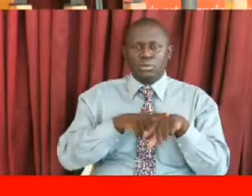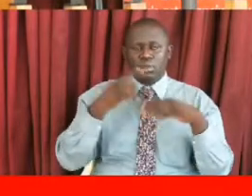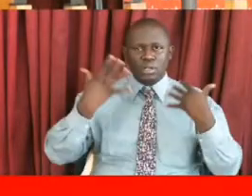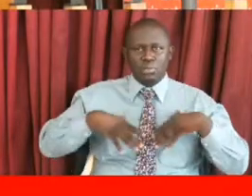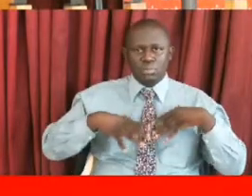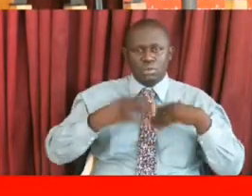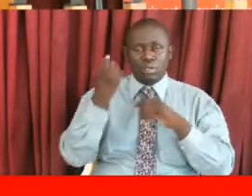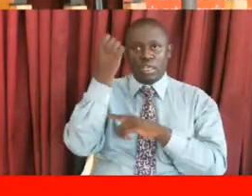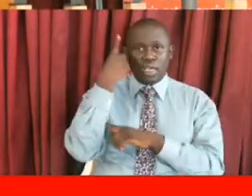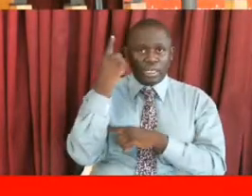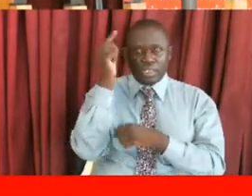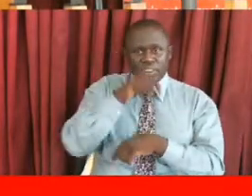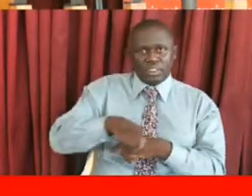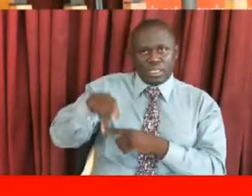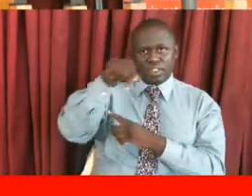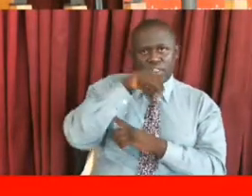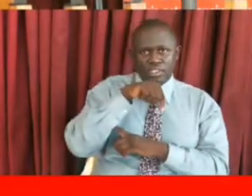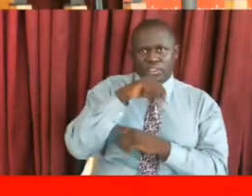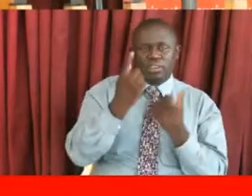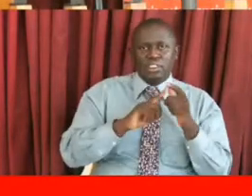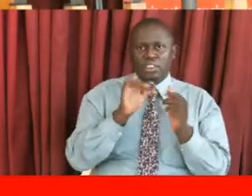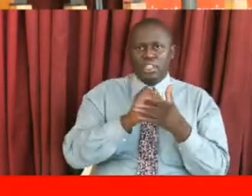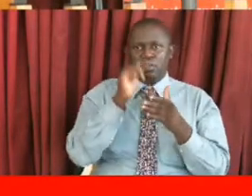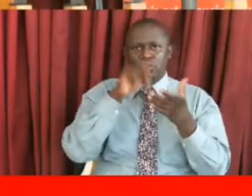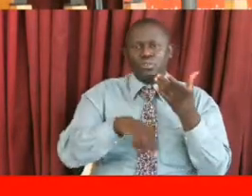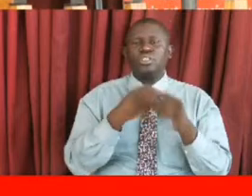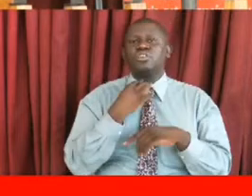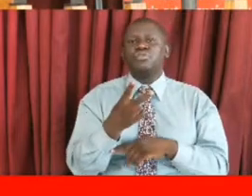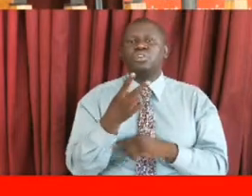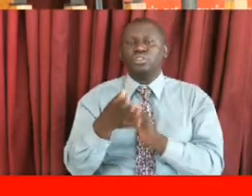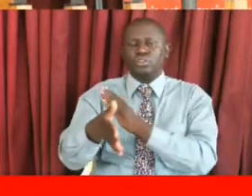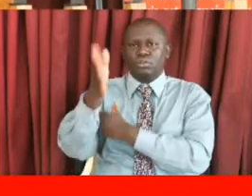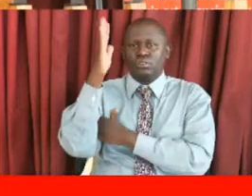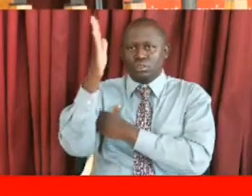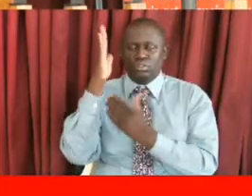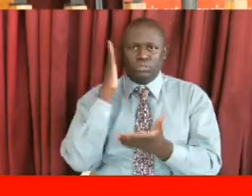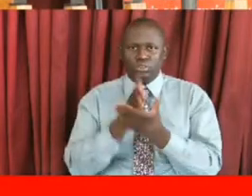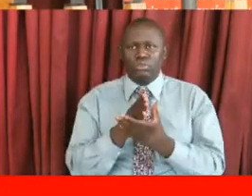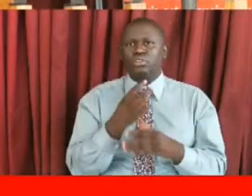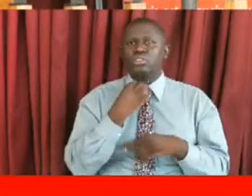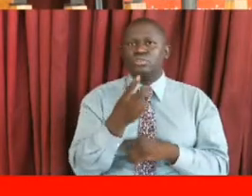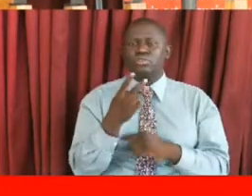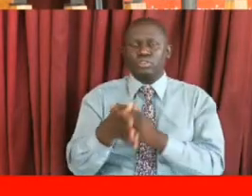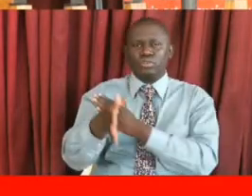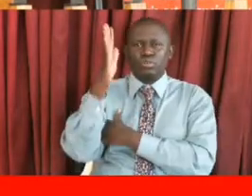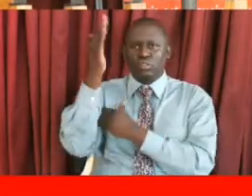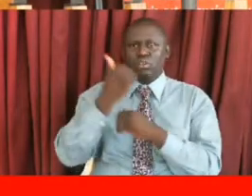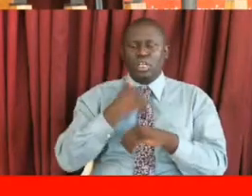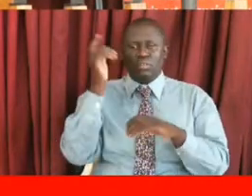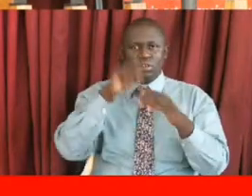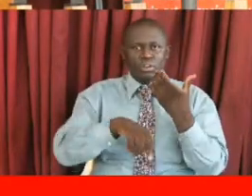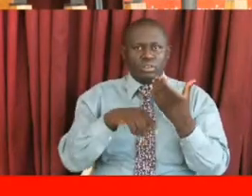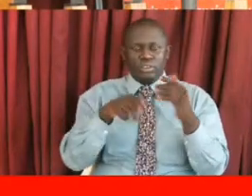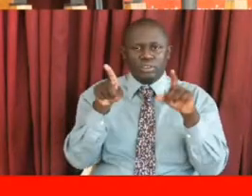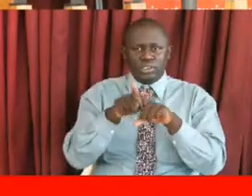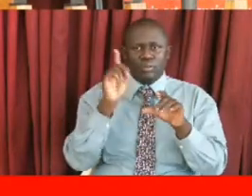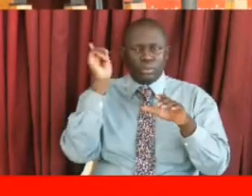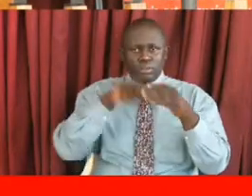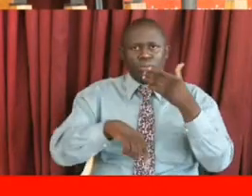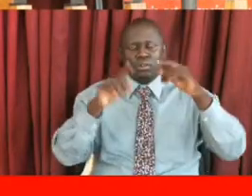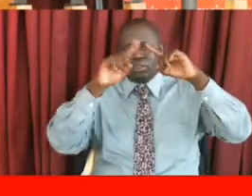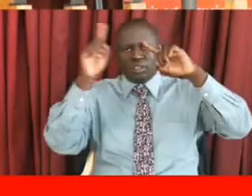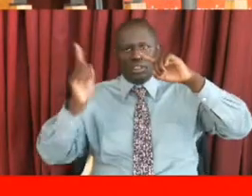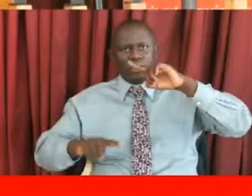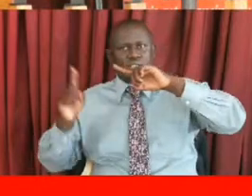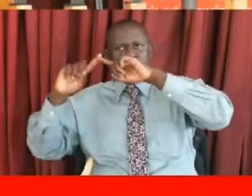heard as Thunders it was the voice of God so the voice of God sounds like Thunders and Jesus